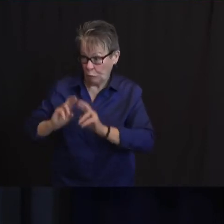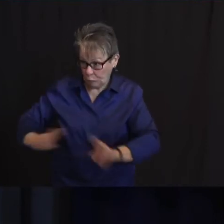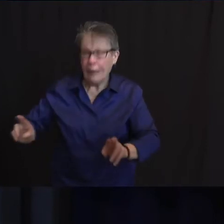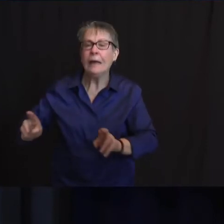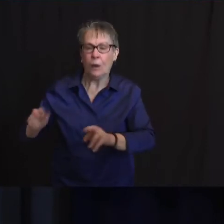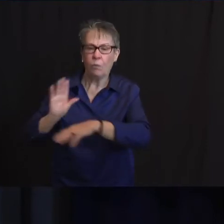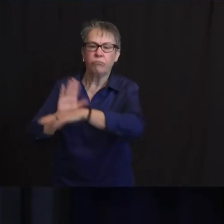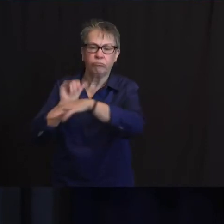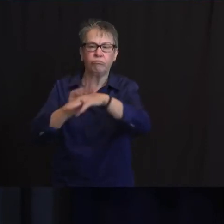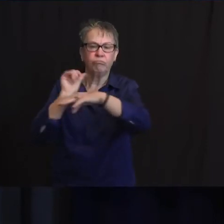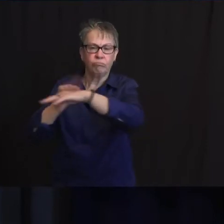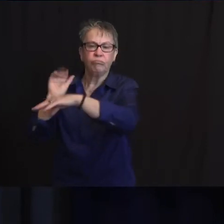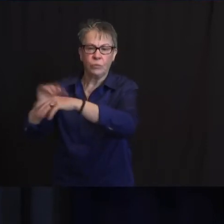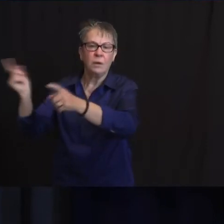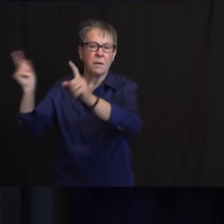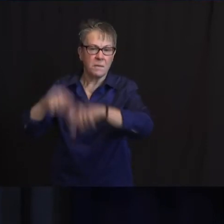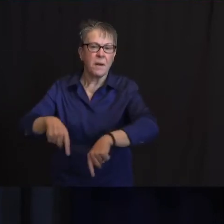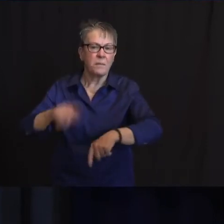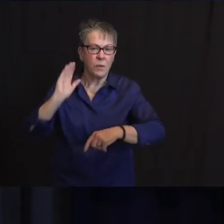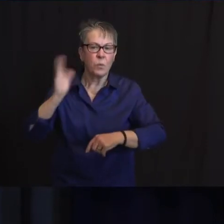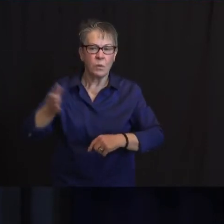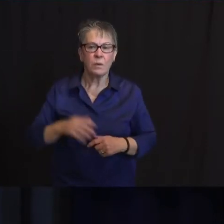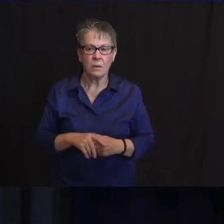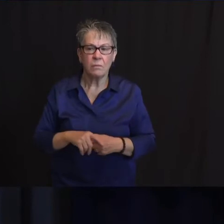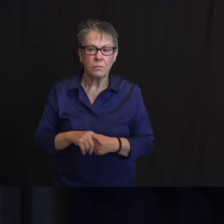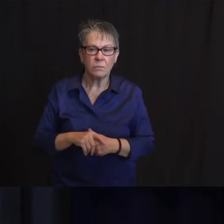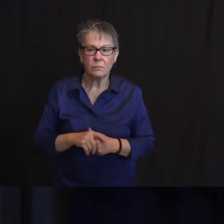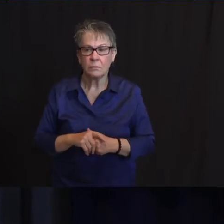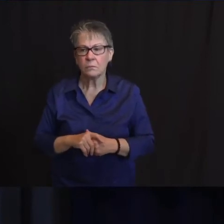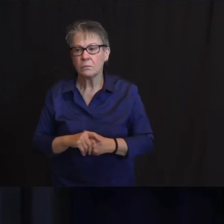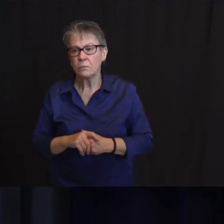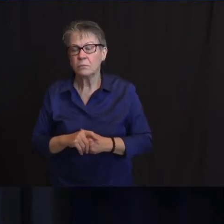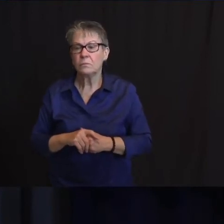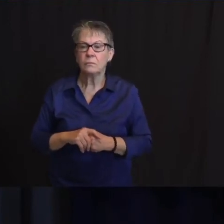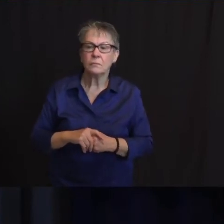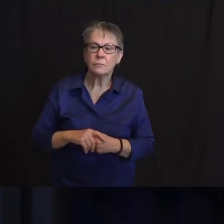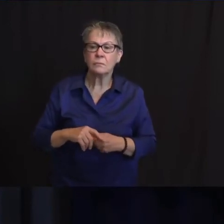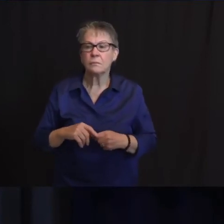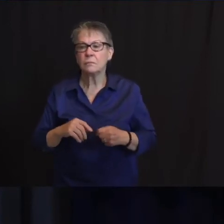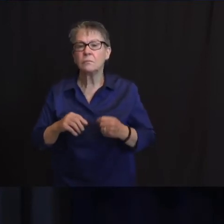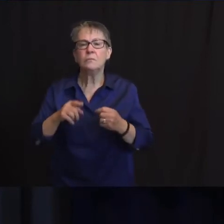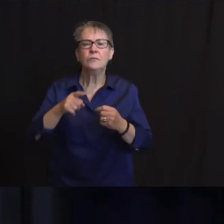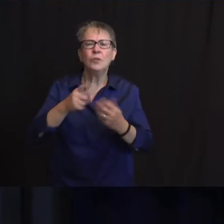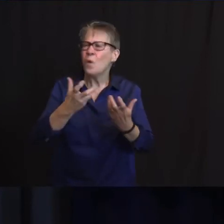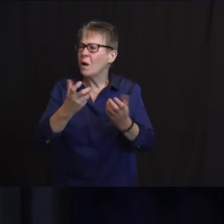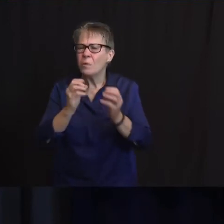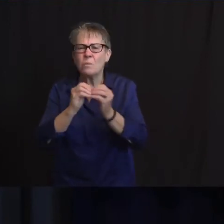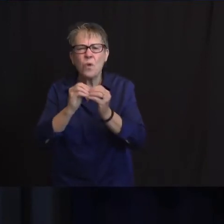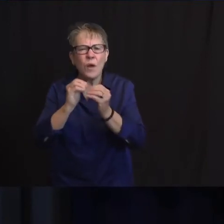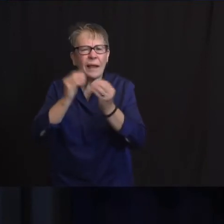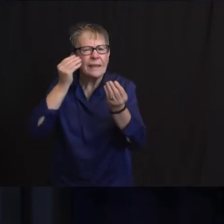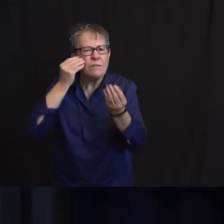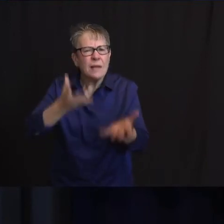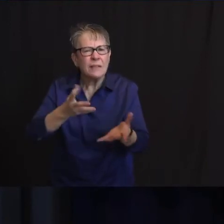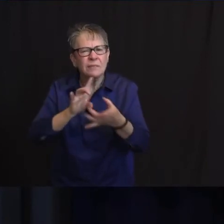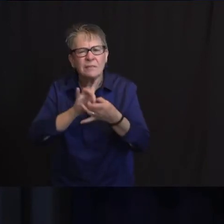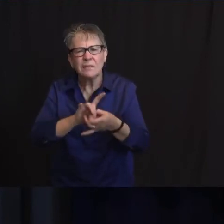vaccine, residents can still call NJ211 or NJ PIE's call line